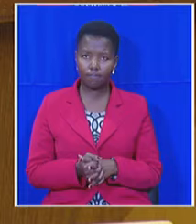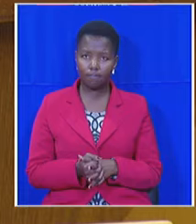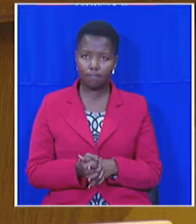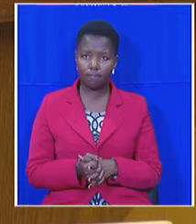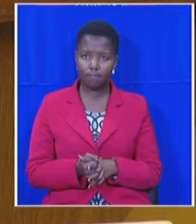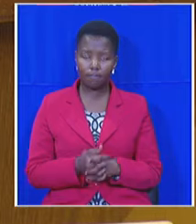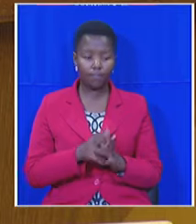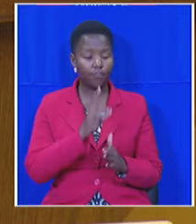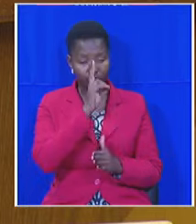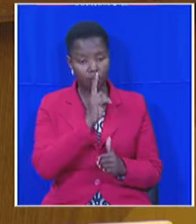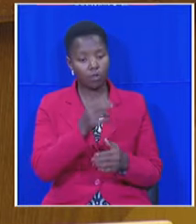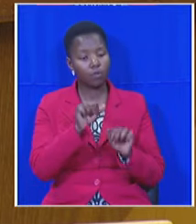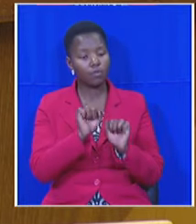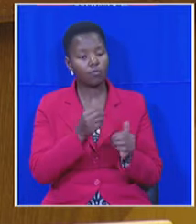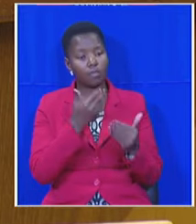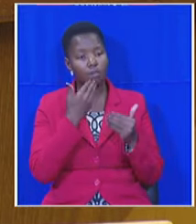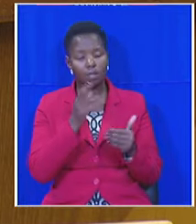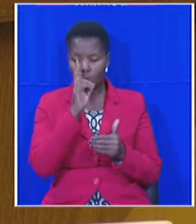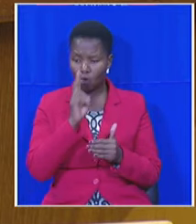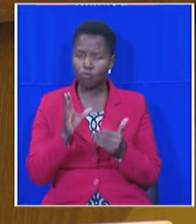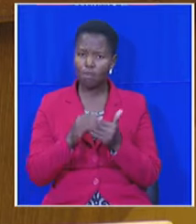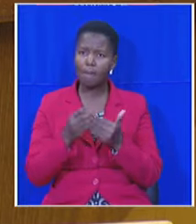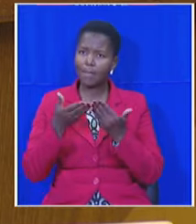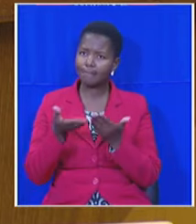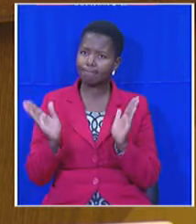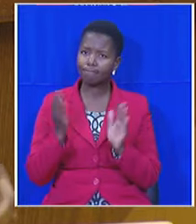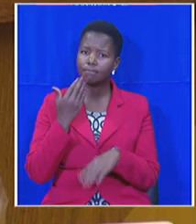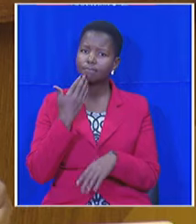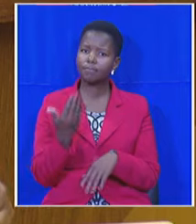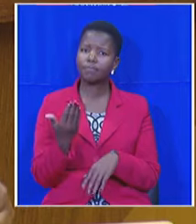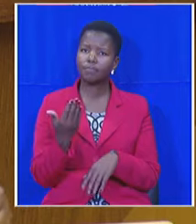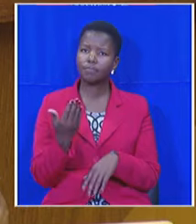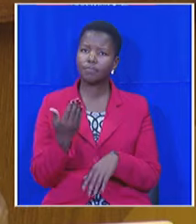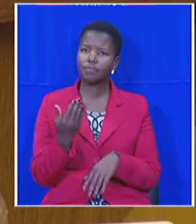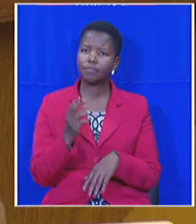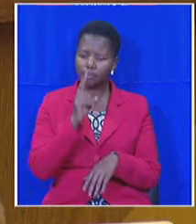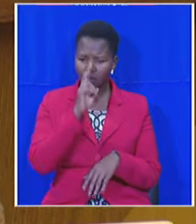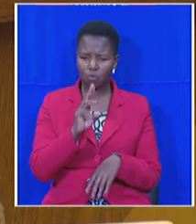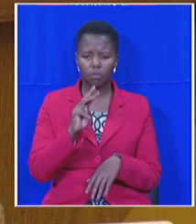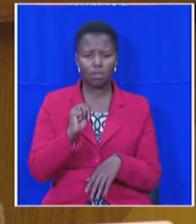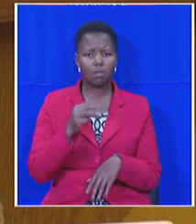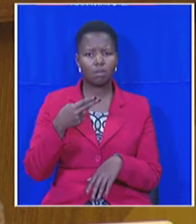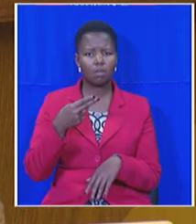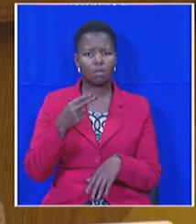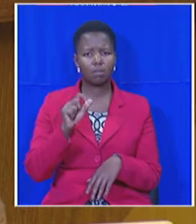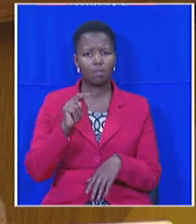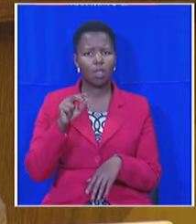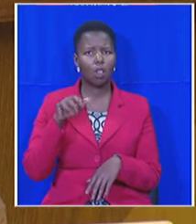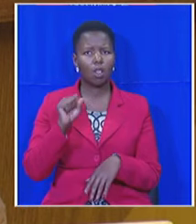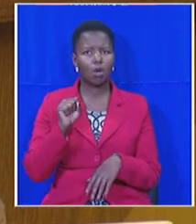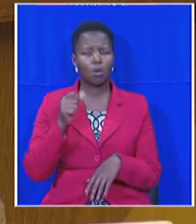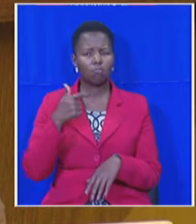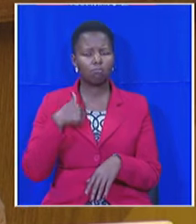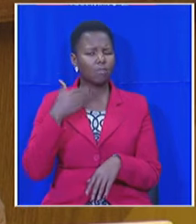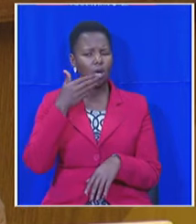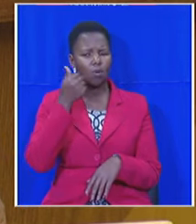Thank you, Honorable Chairperson and honorable members. Honorable Mhlongo, angazi ukuthi labantu okhuluma ngabo ukuthi abantu